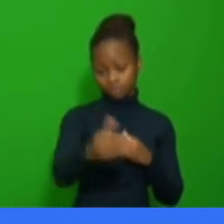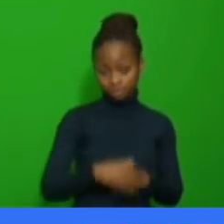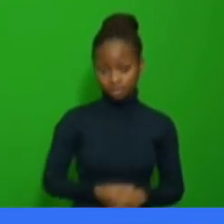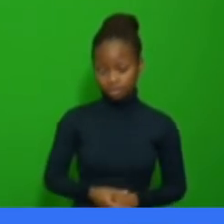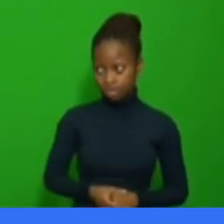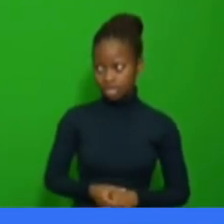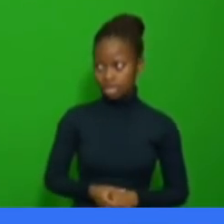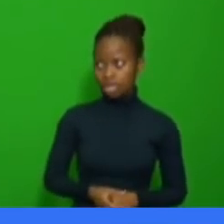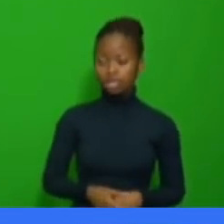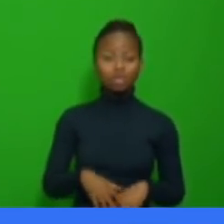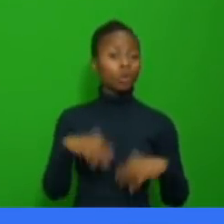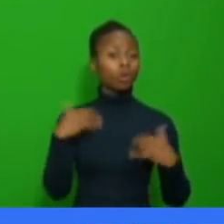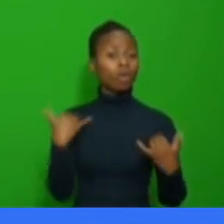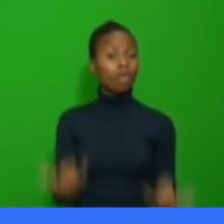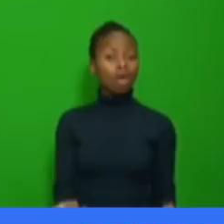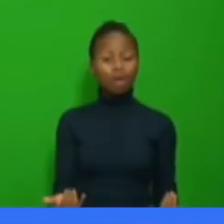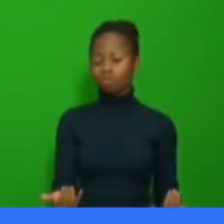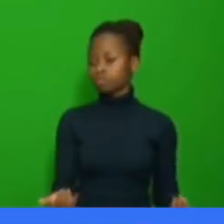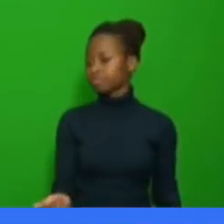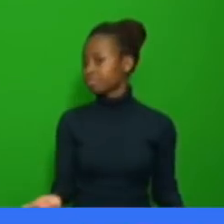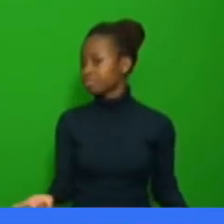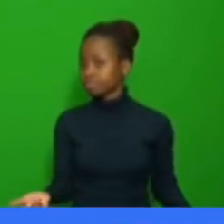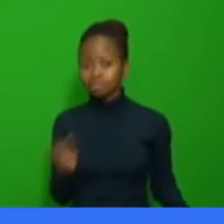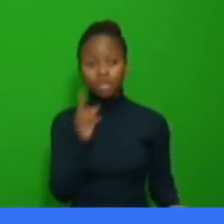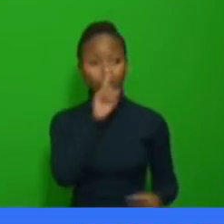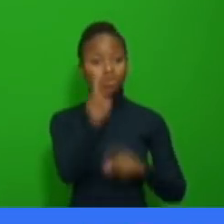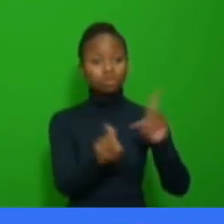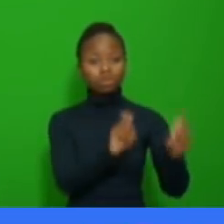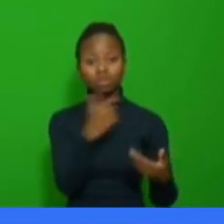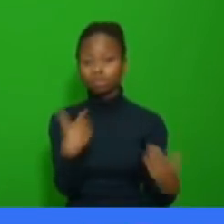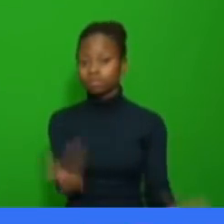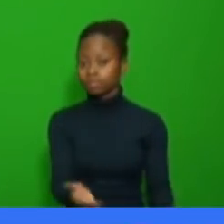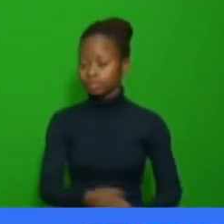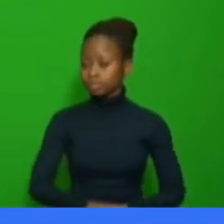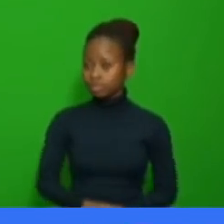us turn now to your questions.